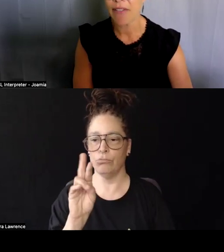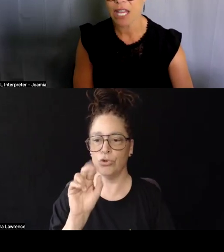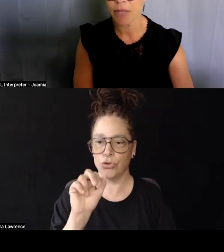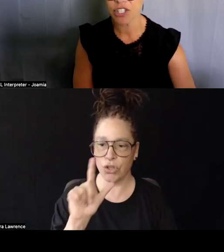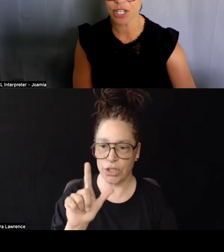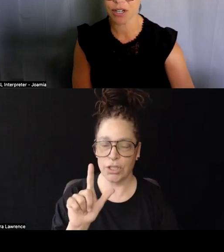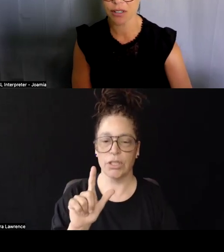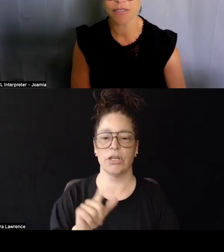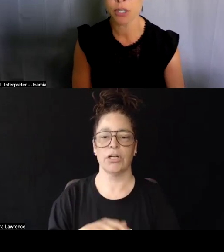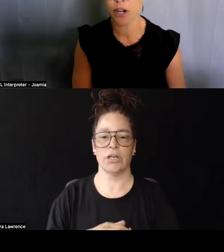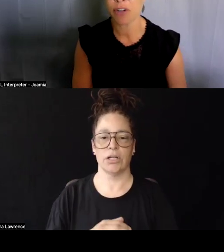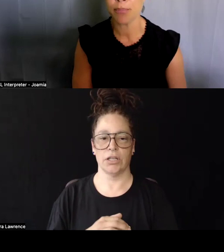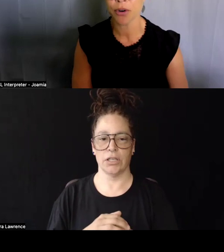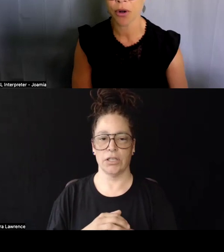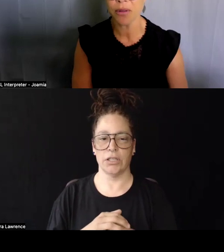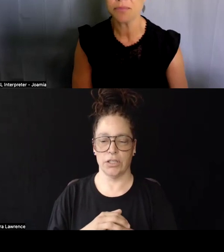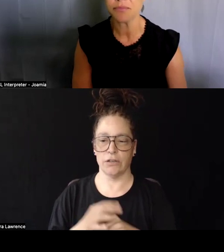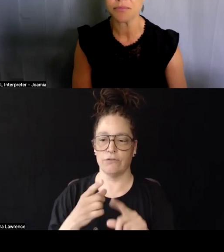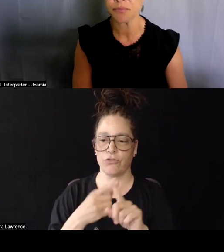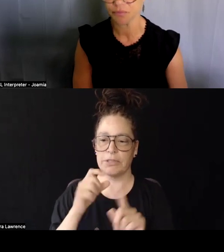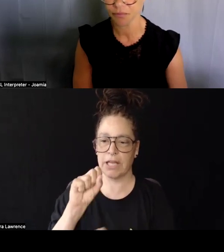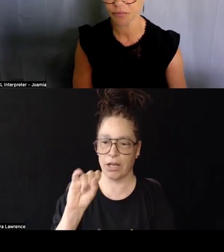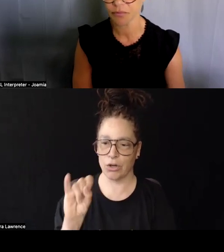I have an image here of a mural